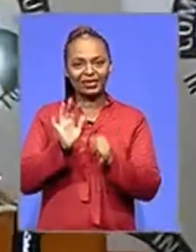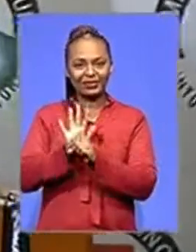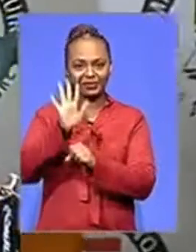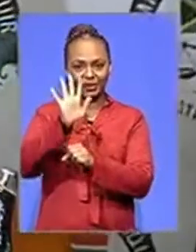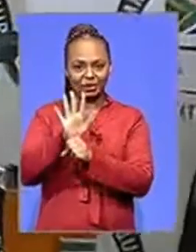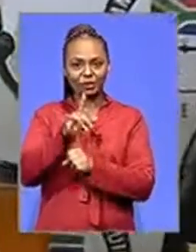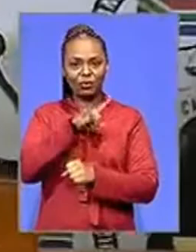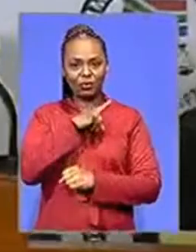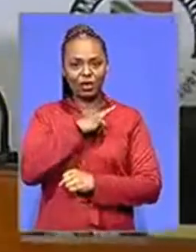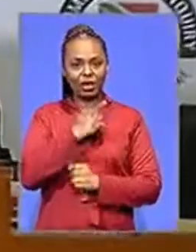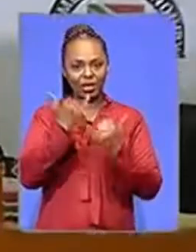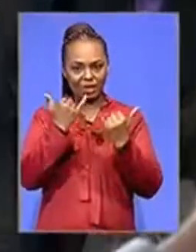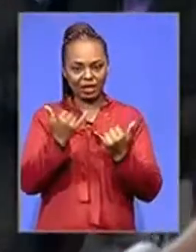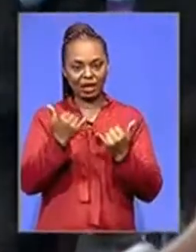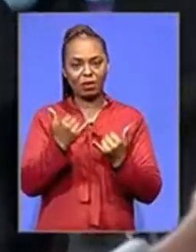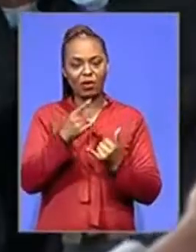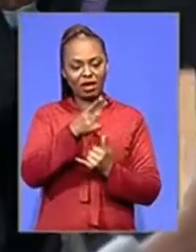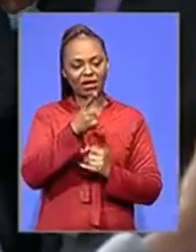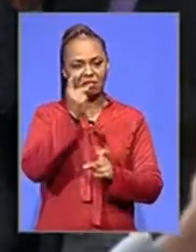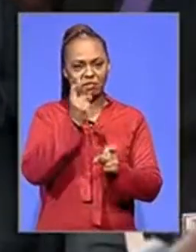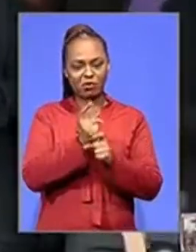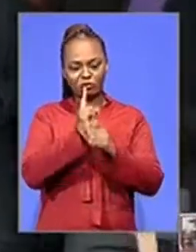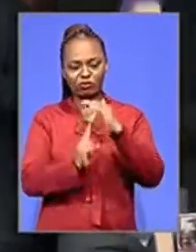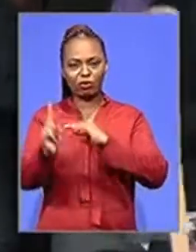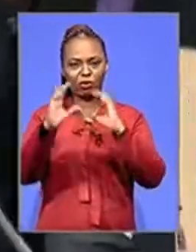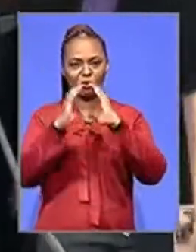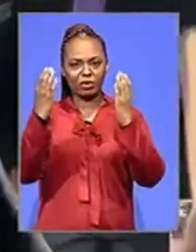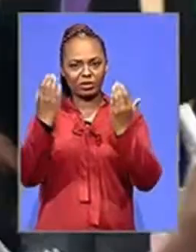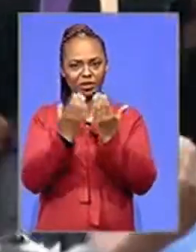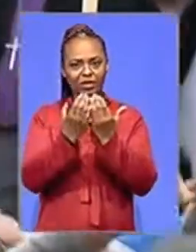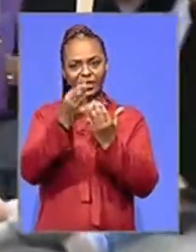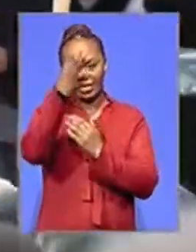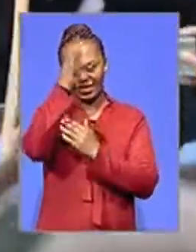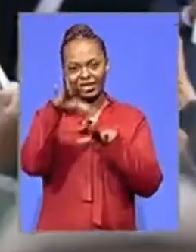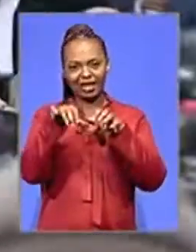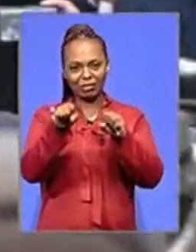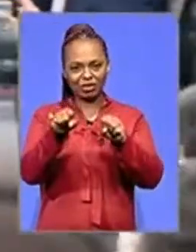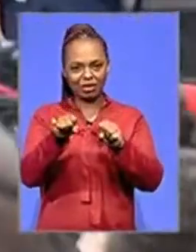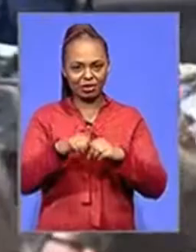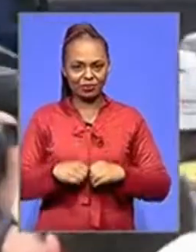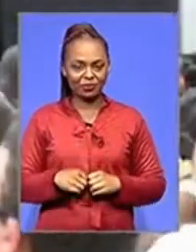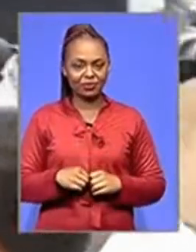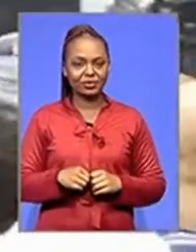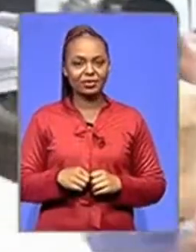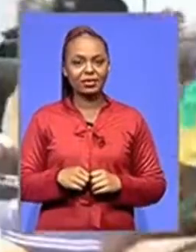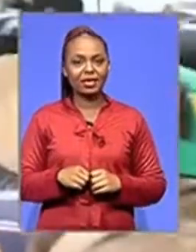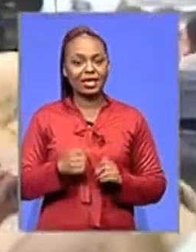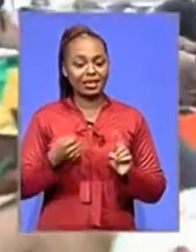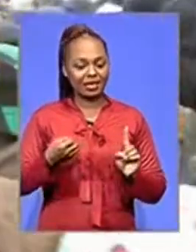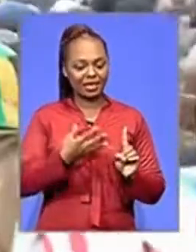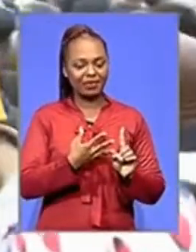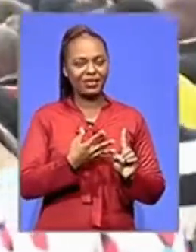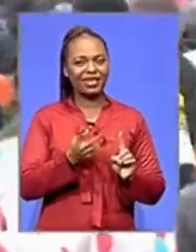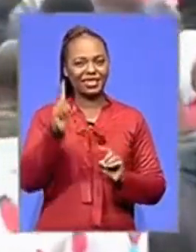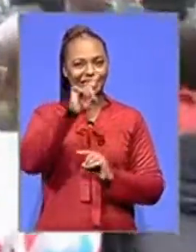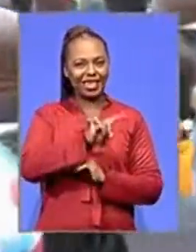wa gago wa go gana go tswelela pele ga komišene ya go nyakišiša go goga ga mmušo ka nko. O be a filwe matšatši a matlhano go ikiša ka